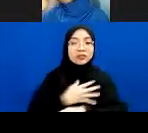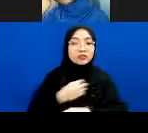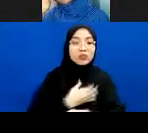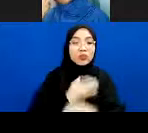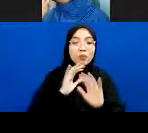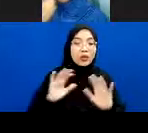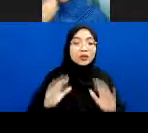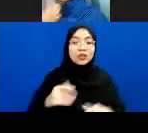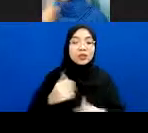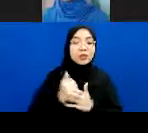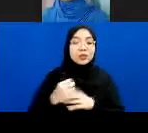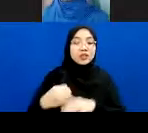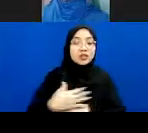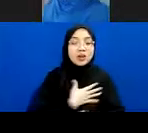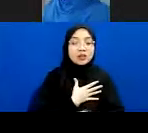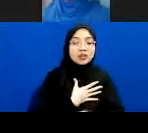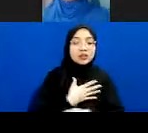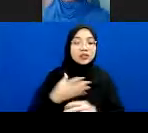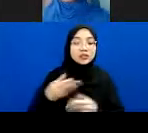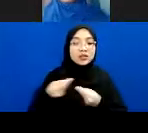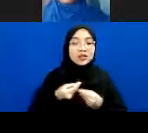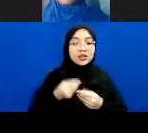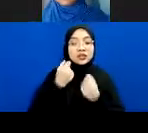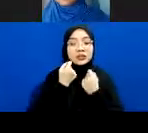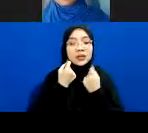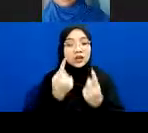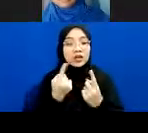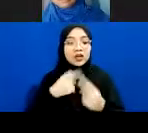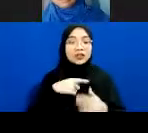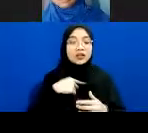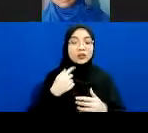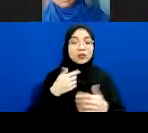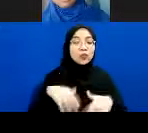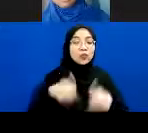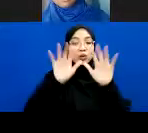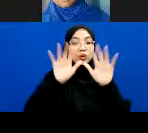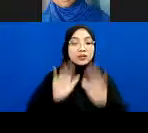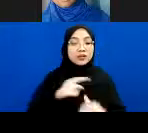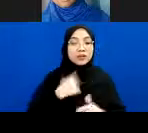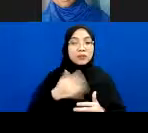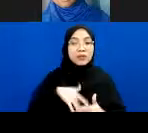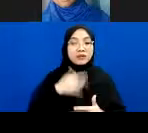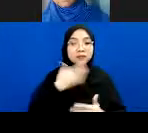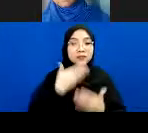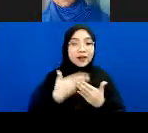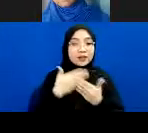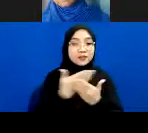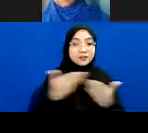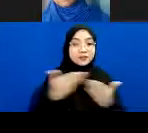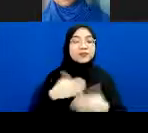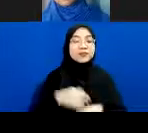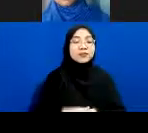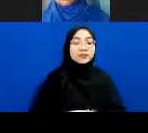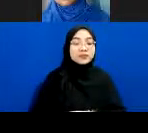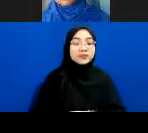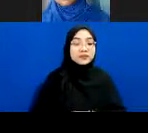is very inspiring as well as giving awareness to me. I am very grateful and thankful to be one of the participants in this program.